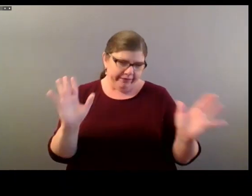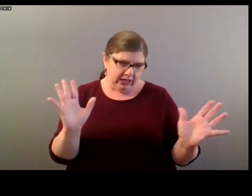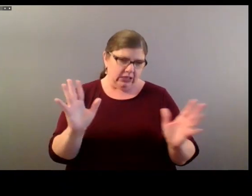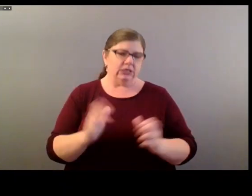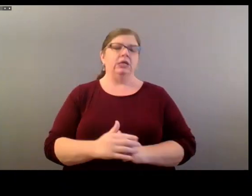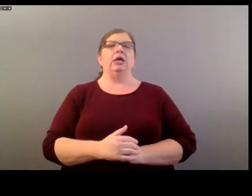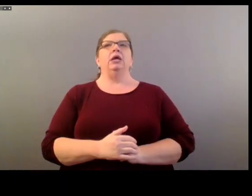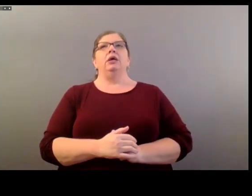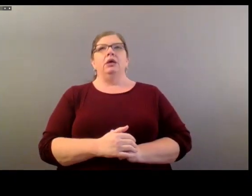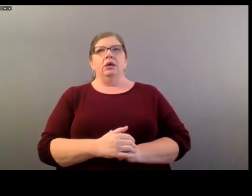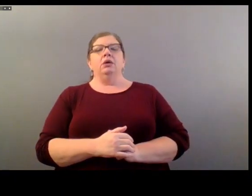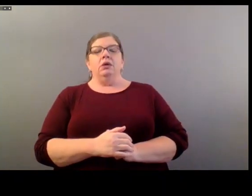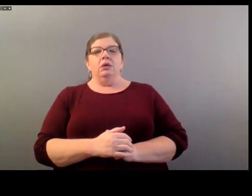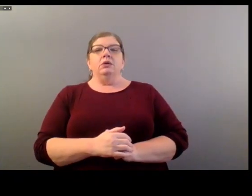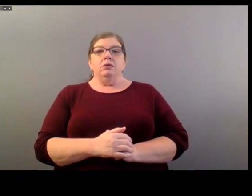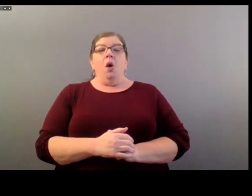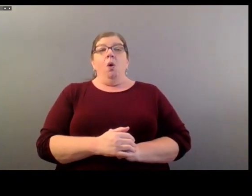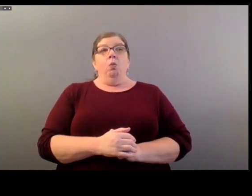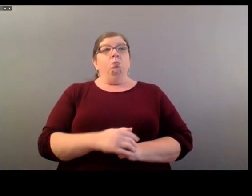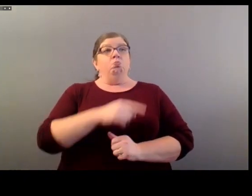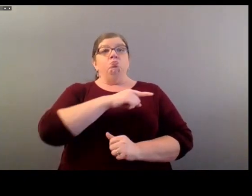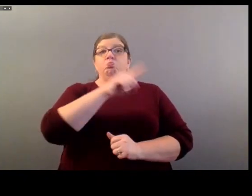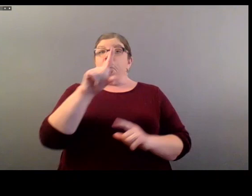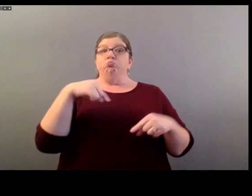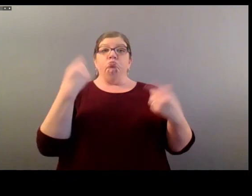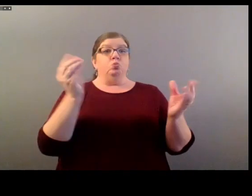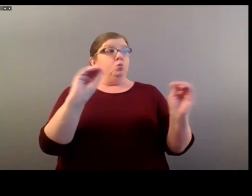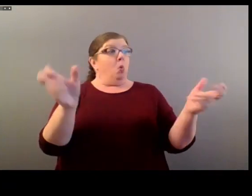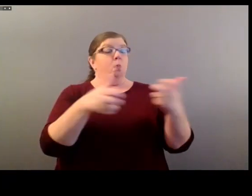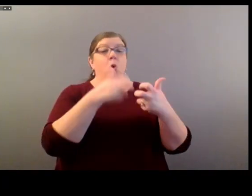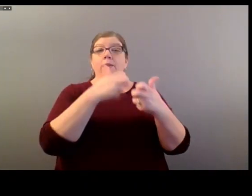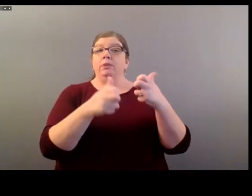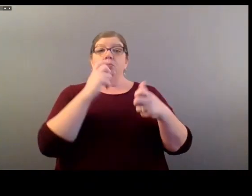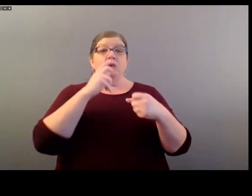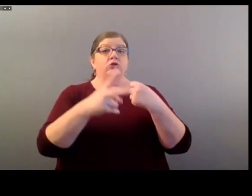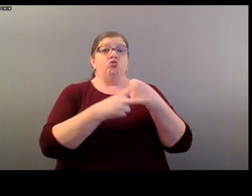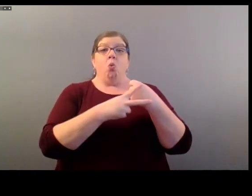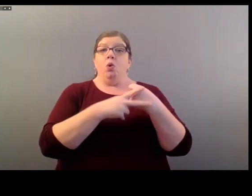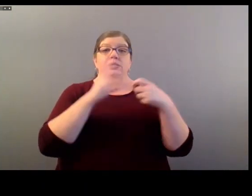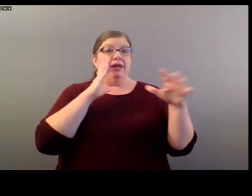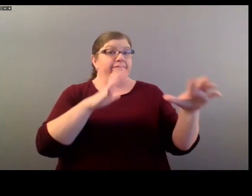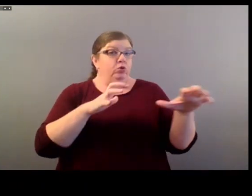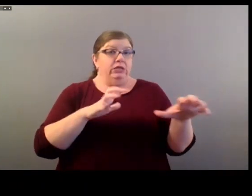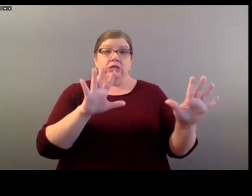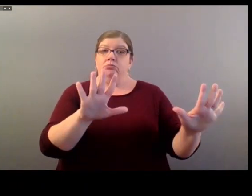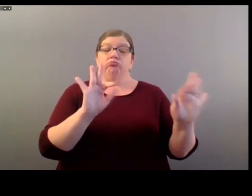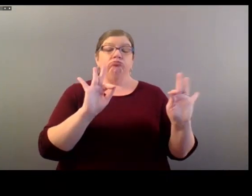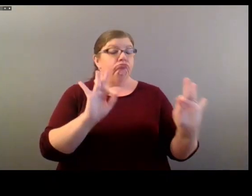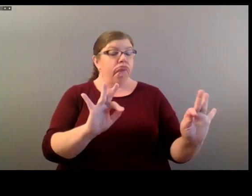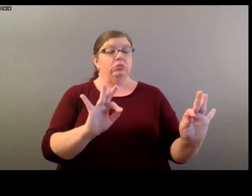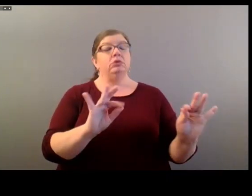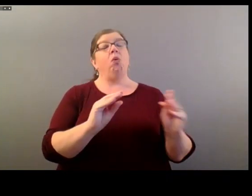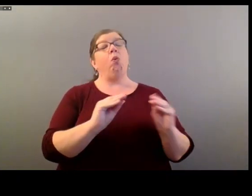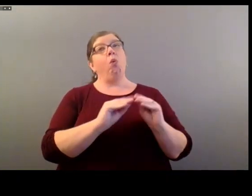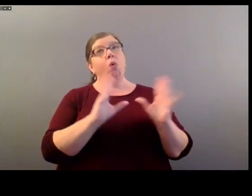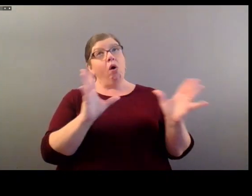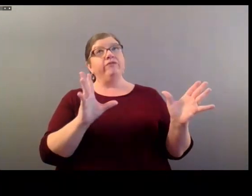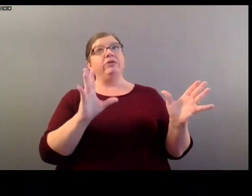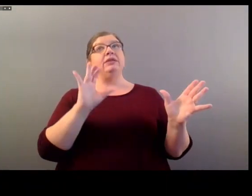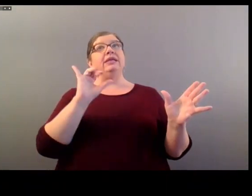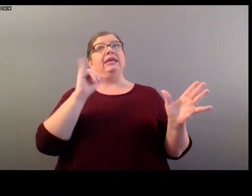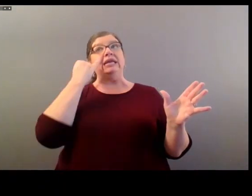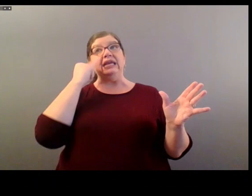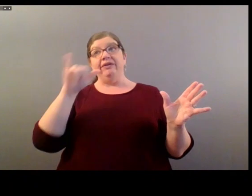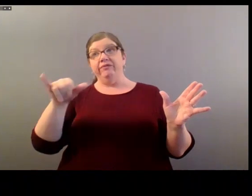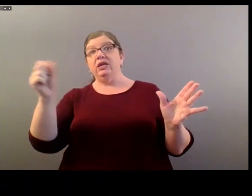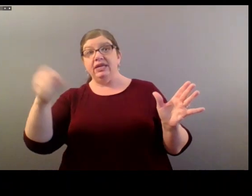And so they haven't had a problem with the freezing. So obviously, it will make things easier. I think